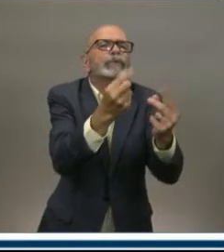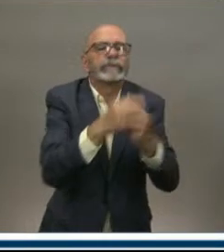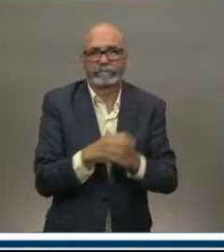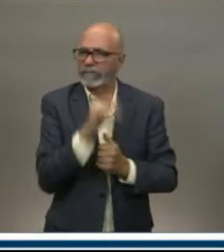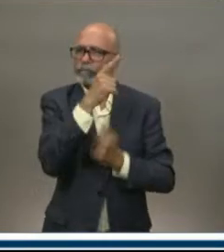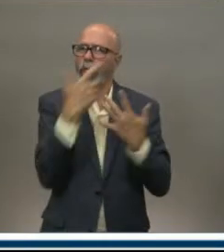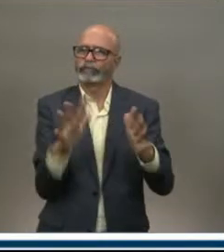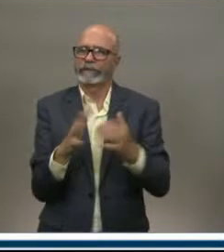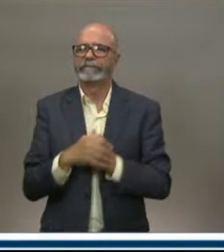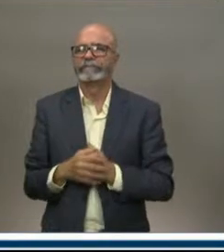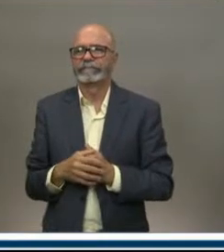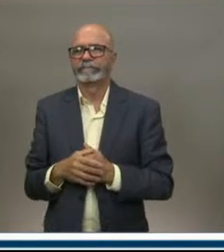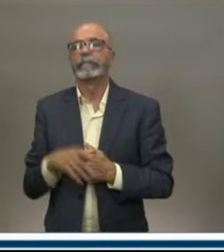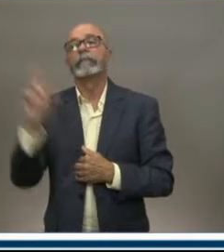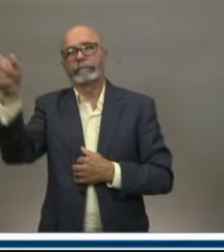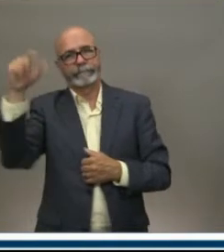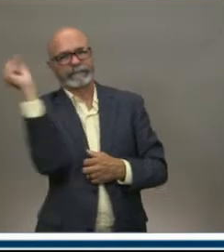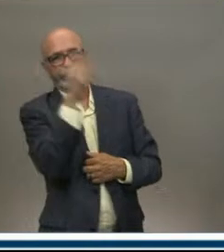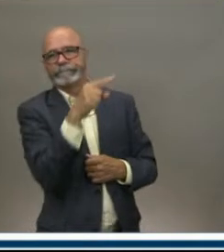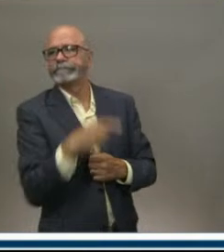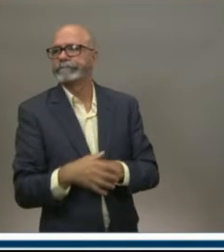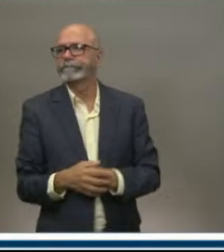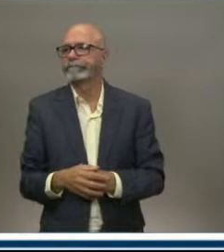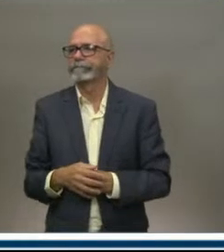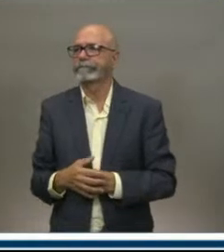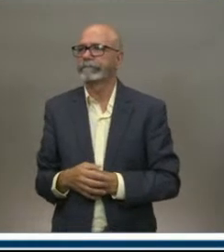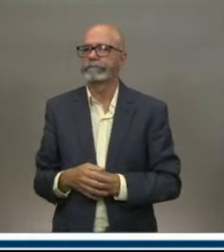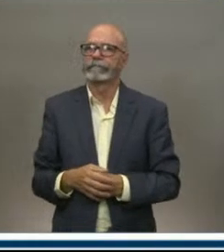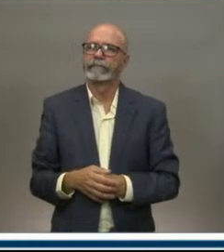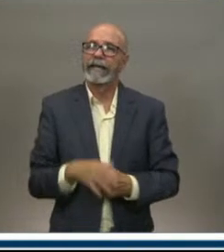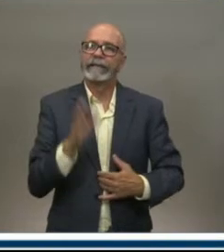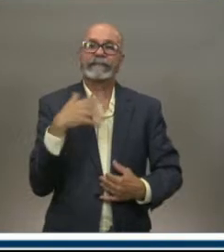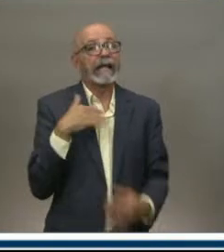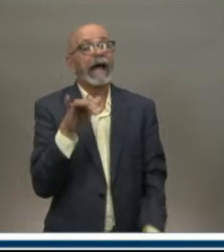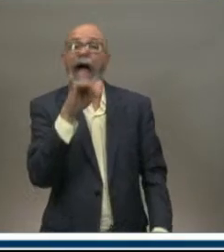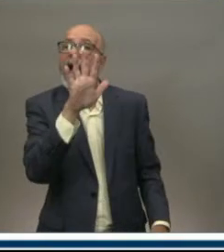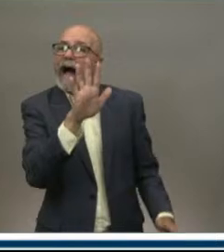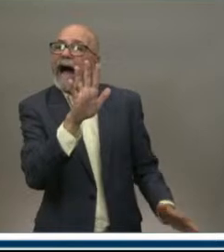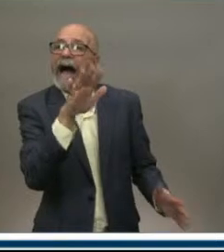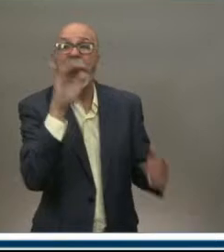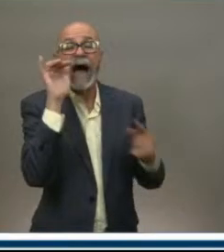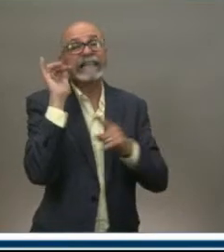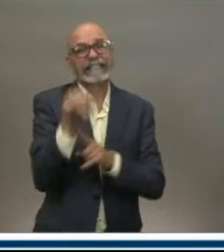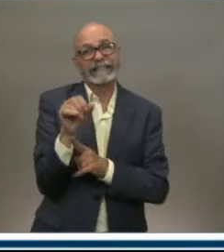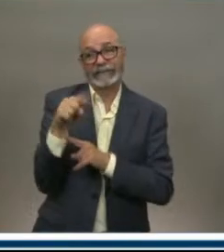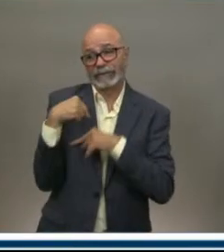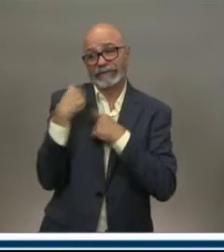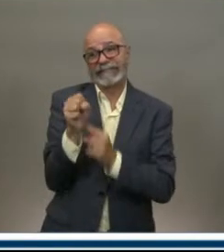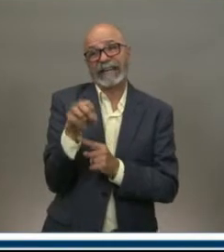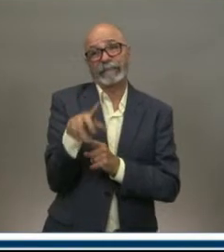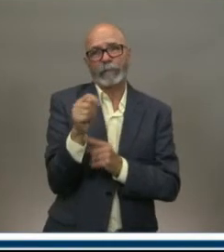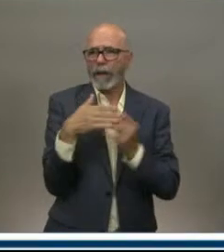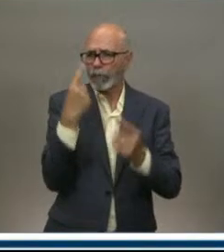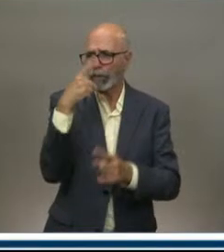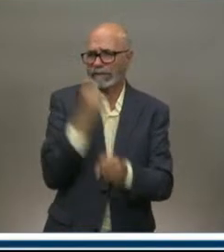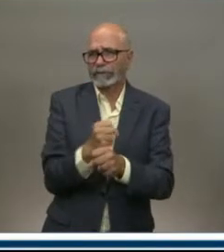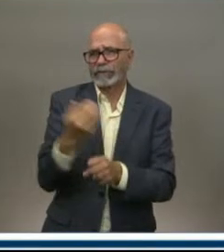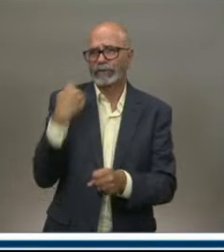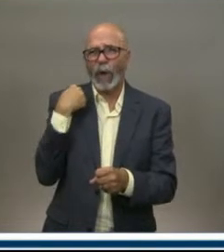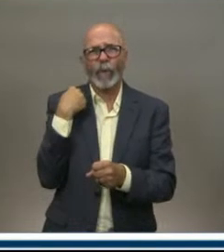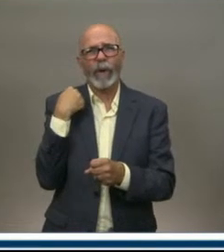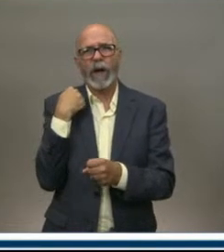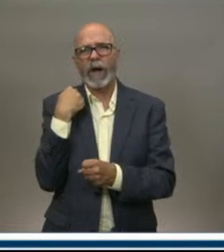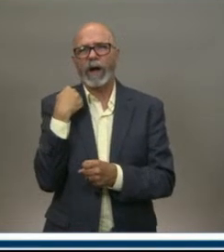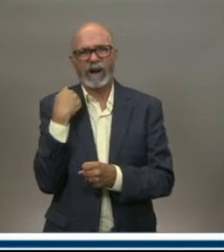follow-up. Well, respectfully, Minister, that report came out more than a year ago, and we have very tangible and quite